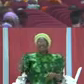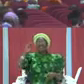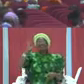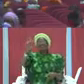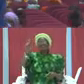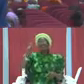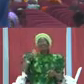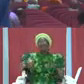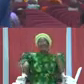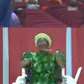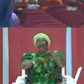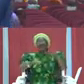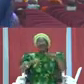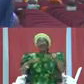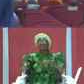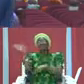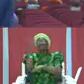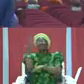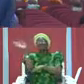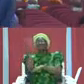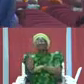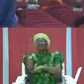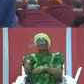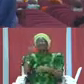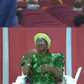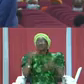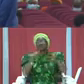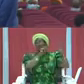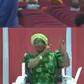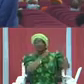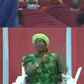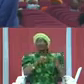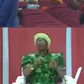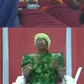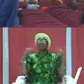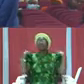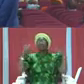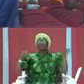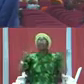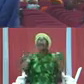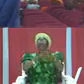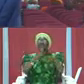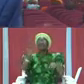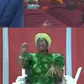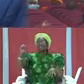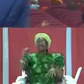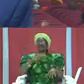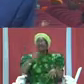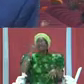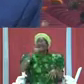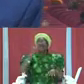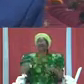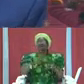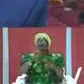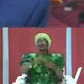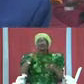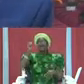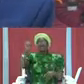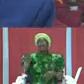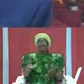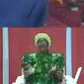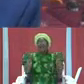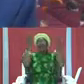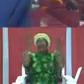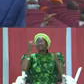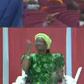tree, behold, then an angel touched him and said unto him, "Arise